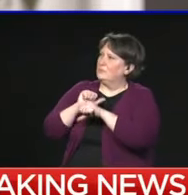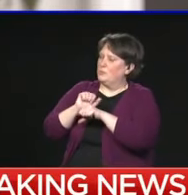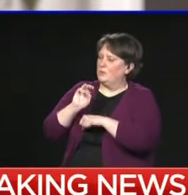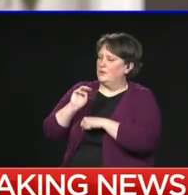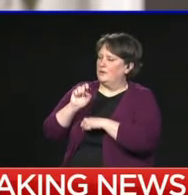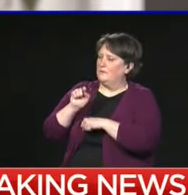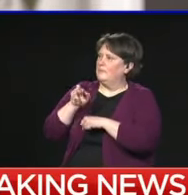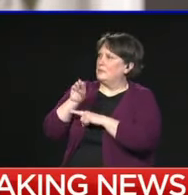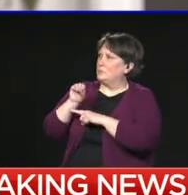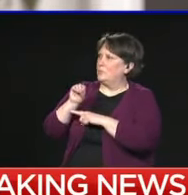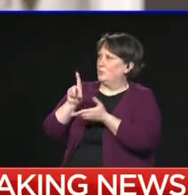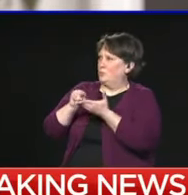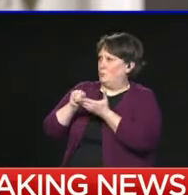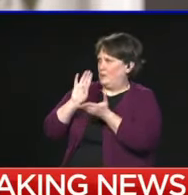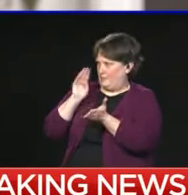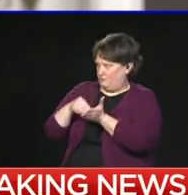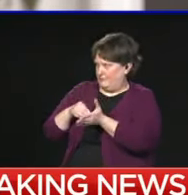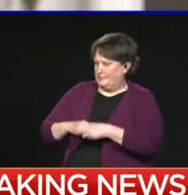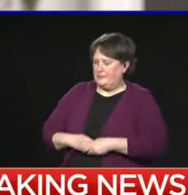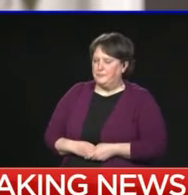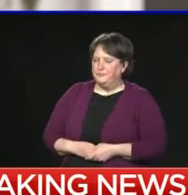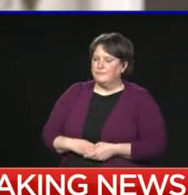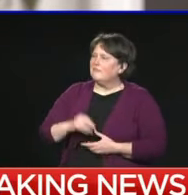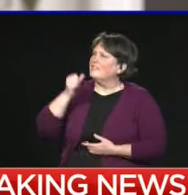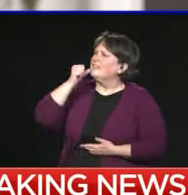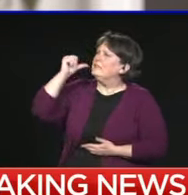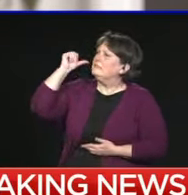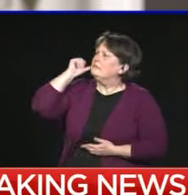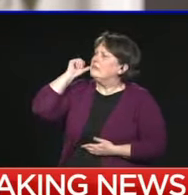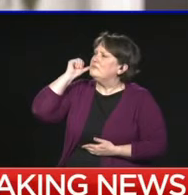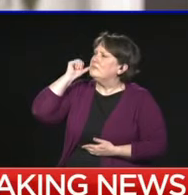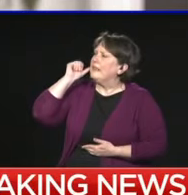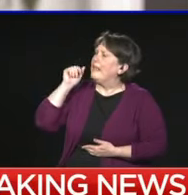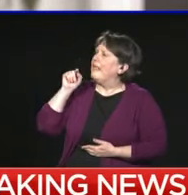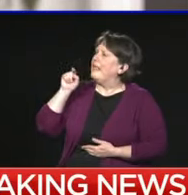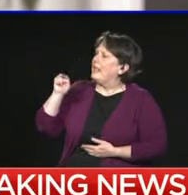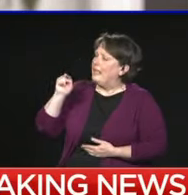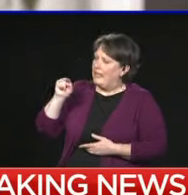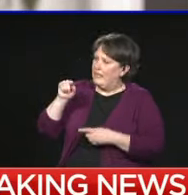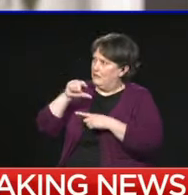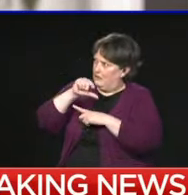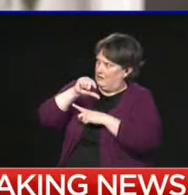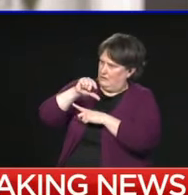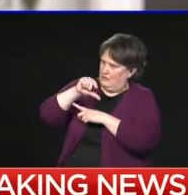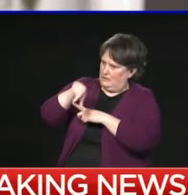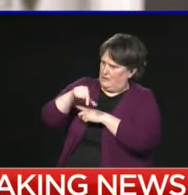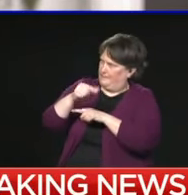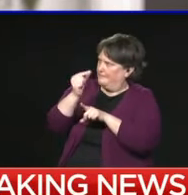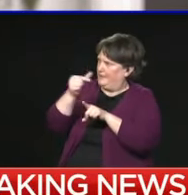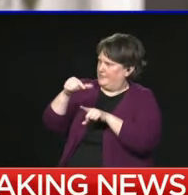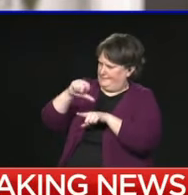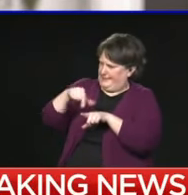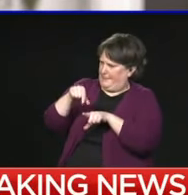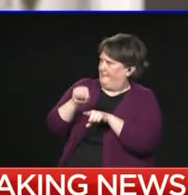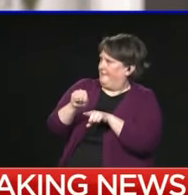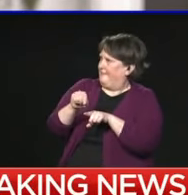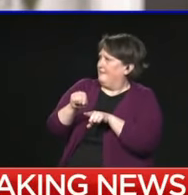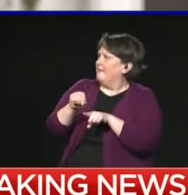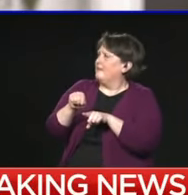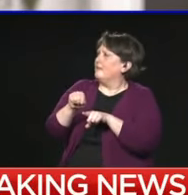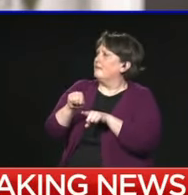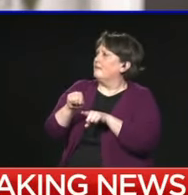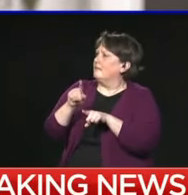from Metro in Montreal. Yesterday, the government of Quebec said that there would be a few more